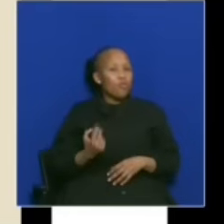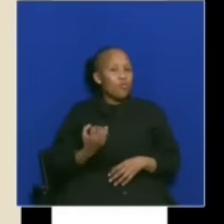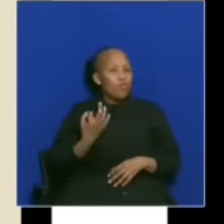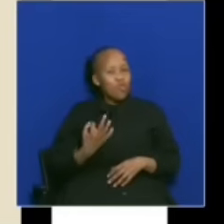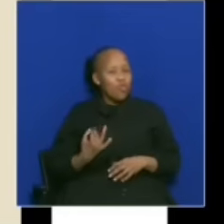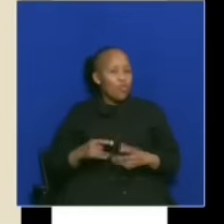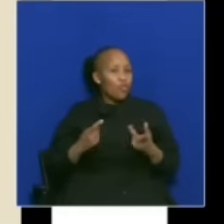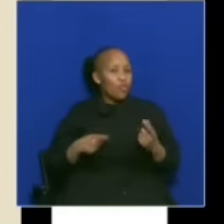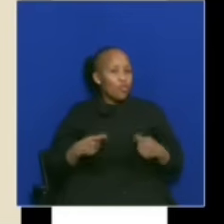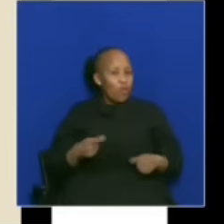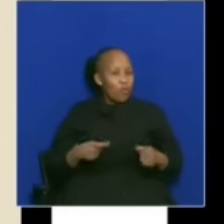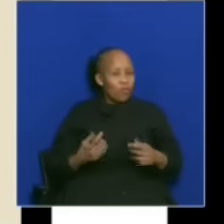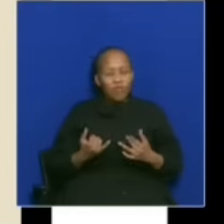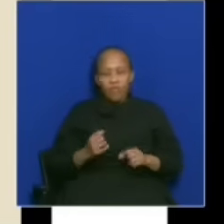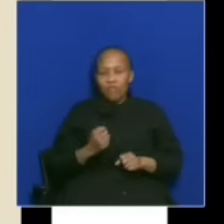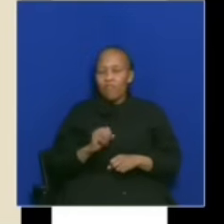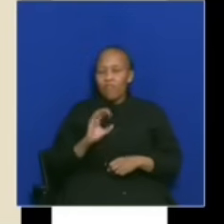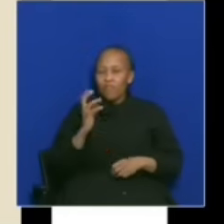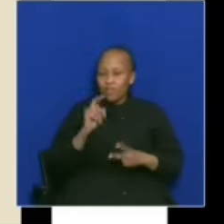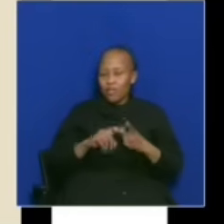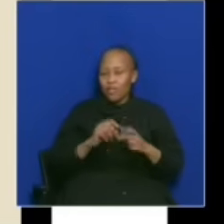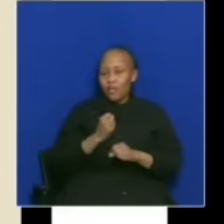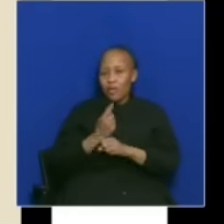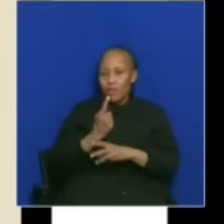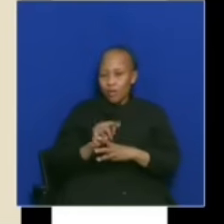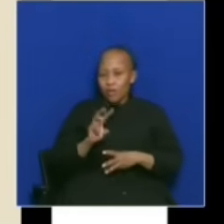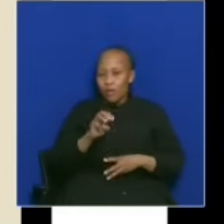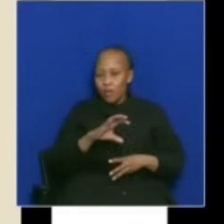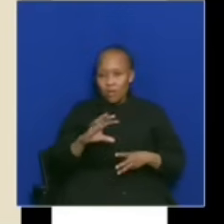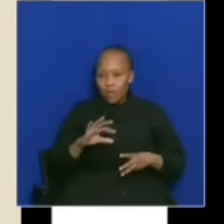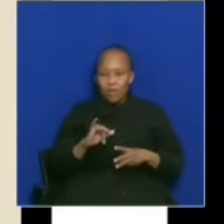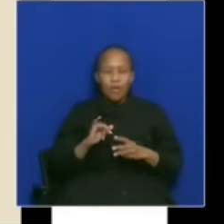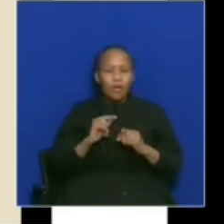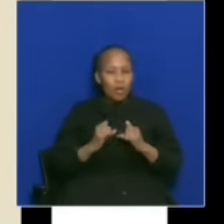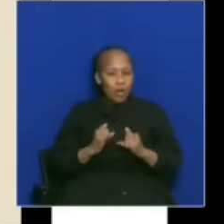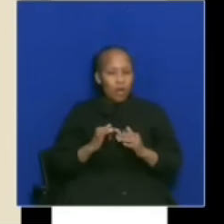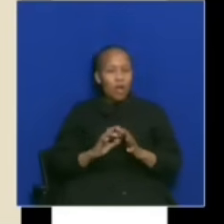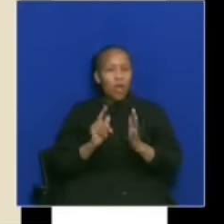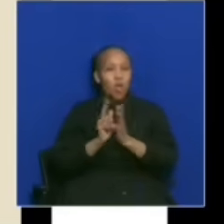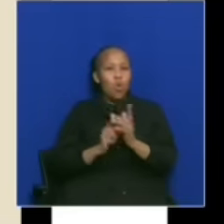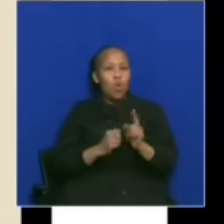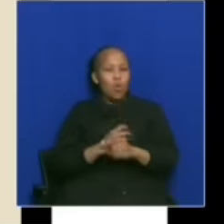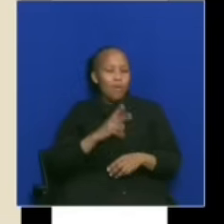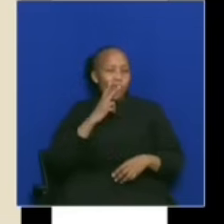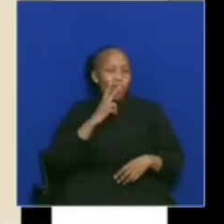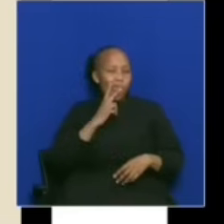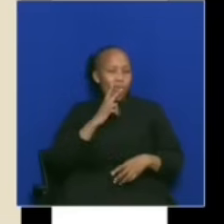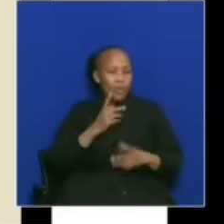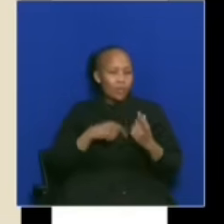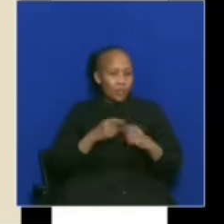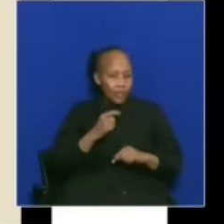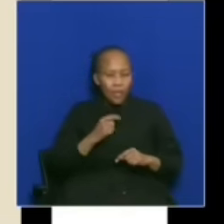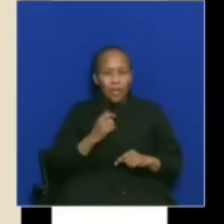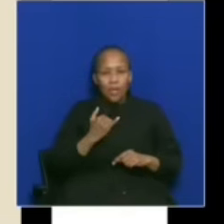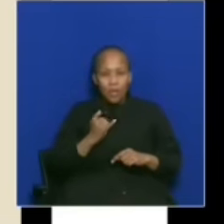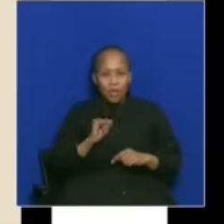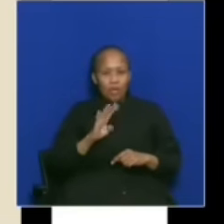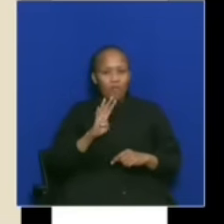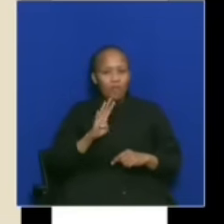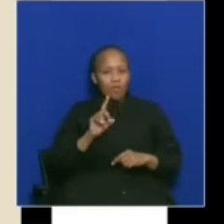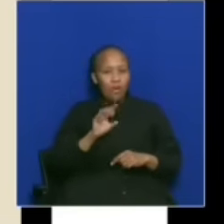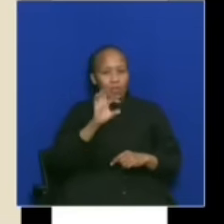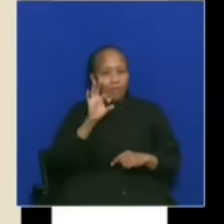State, Gauteng and Western Cape sell illegal cigarettes. Illegal cigarettes are on sale in nearly half, 41% of all shops